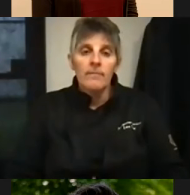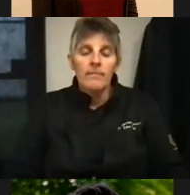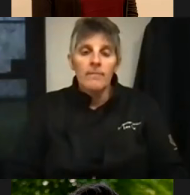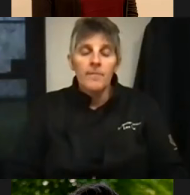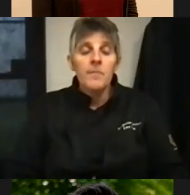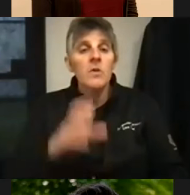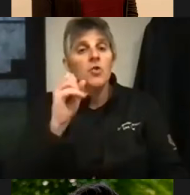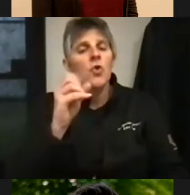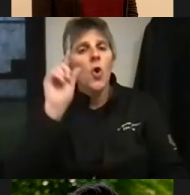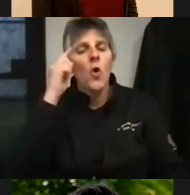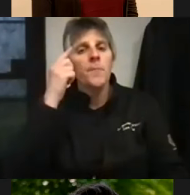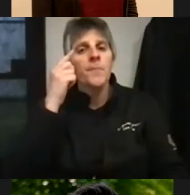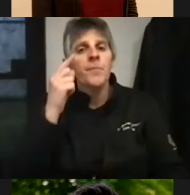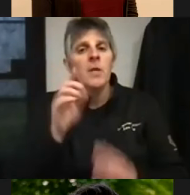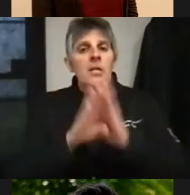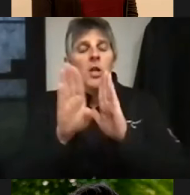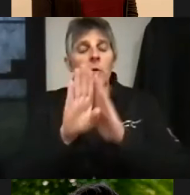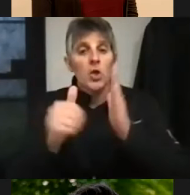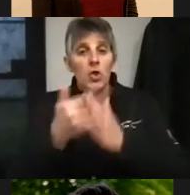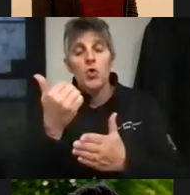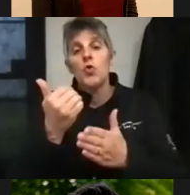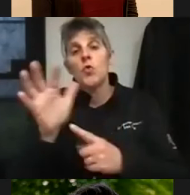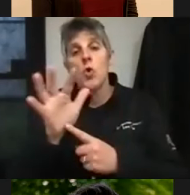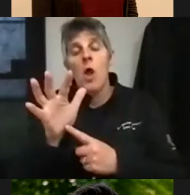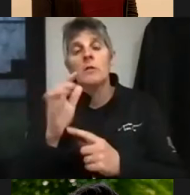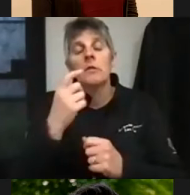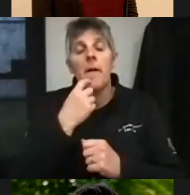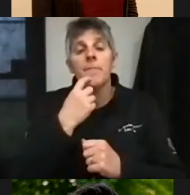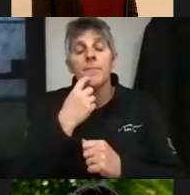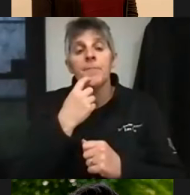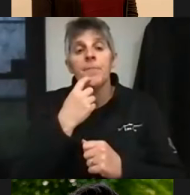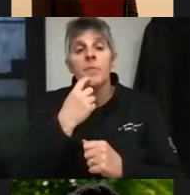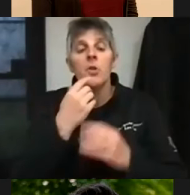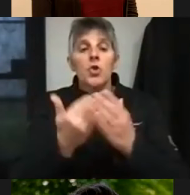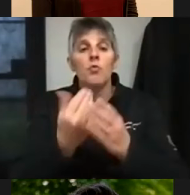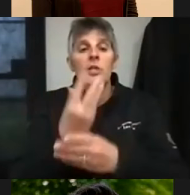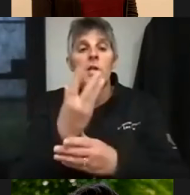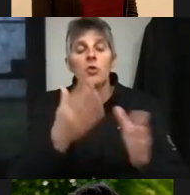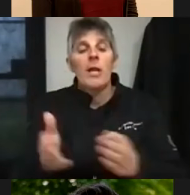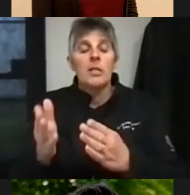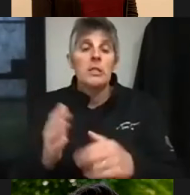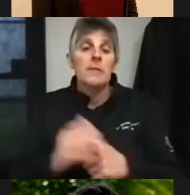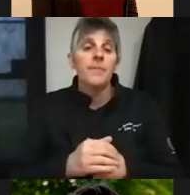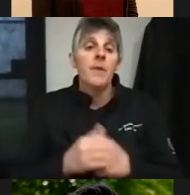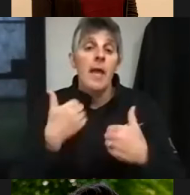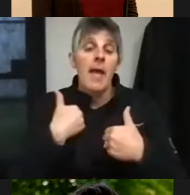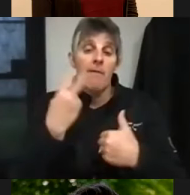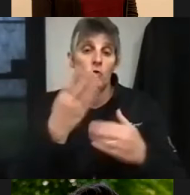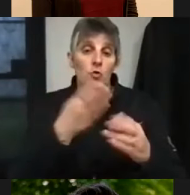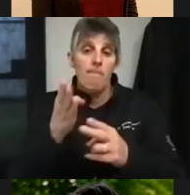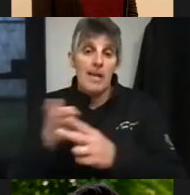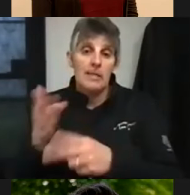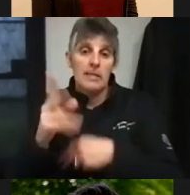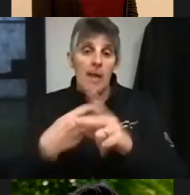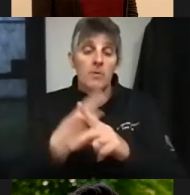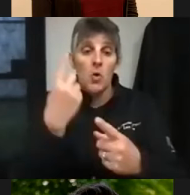So in terms of generating new retinal neurons, the regenerative strategy, there are two main types. One